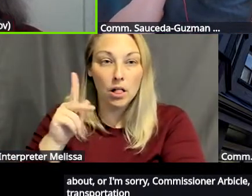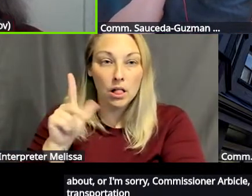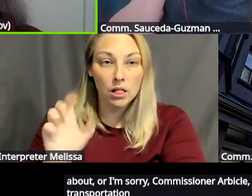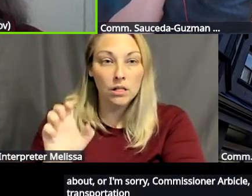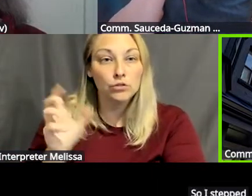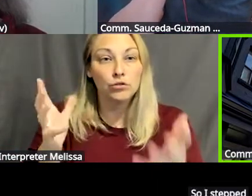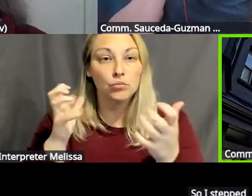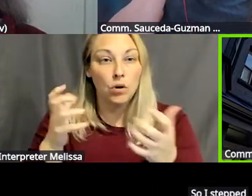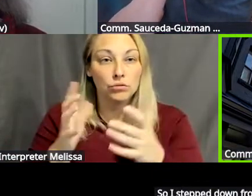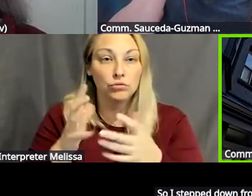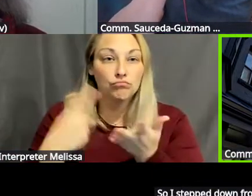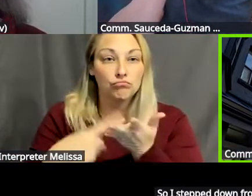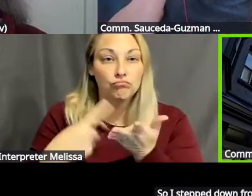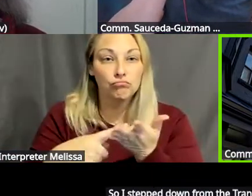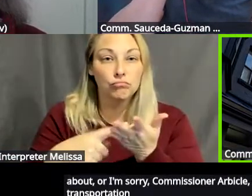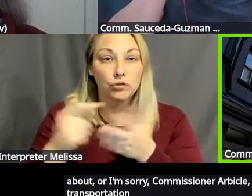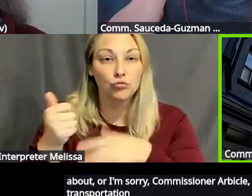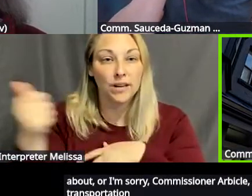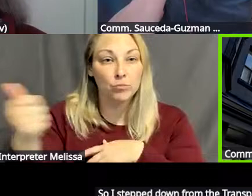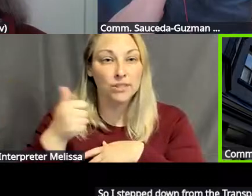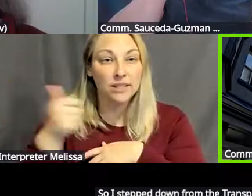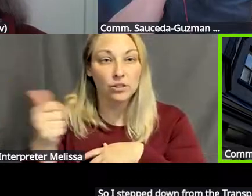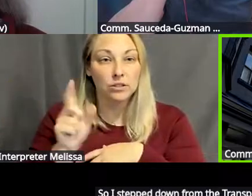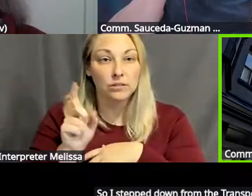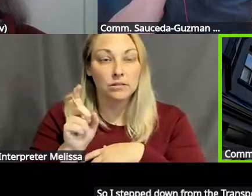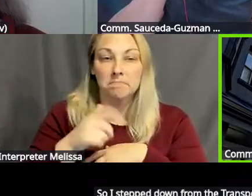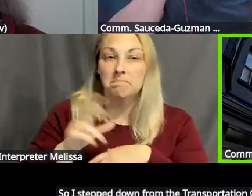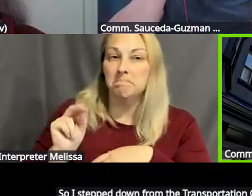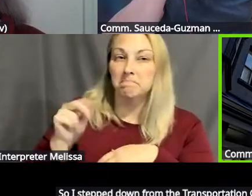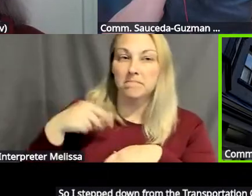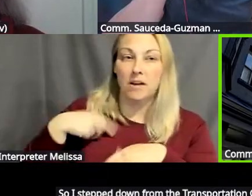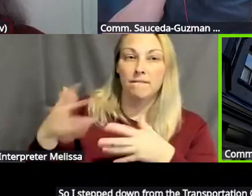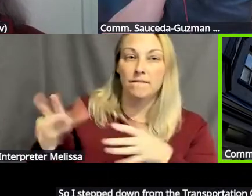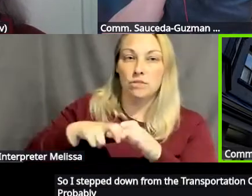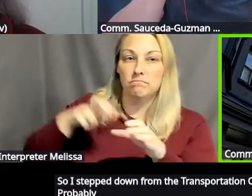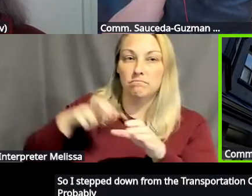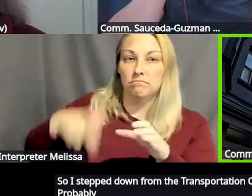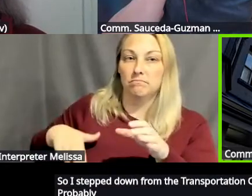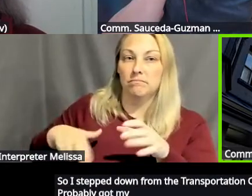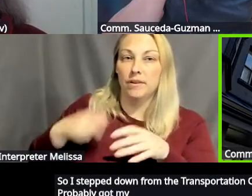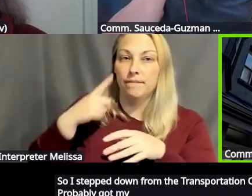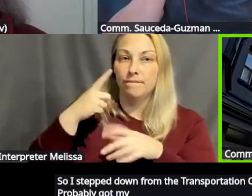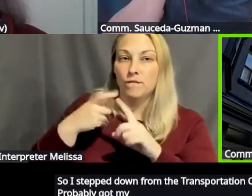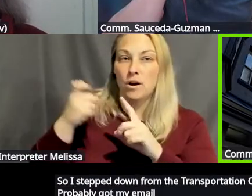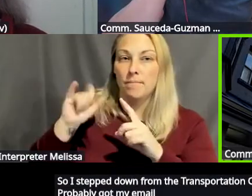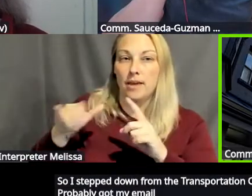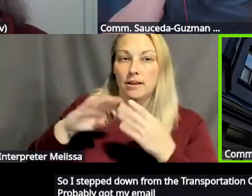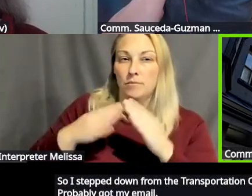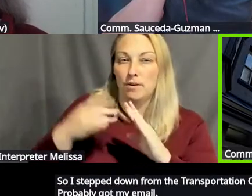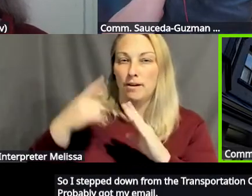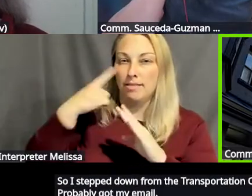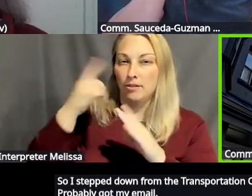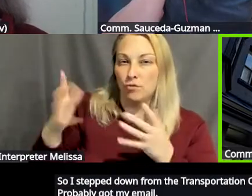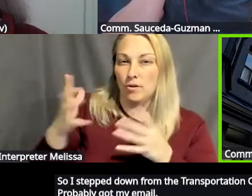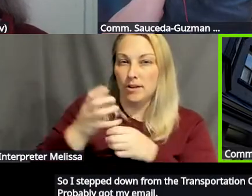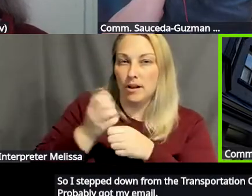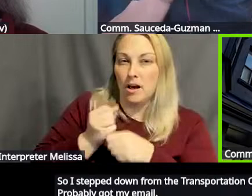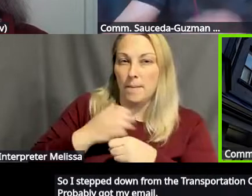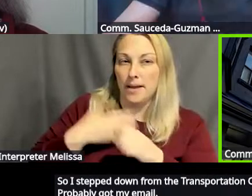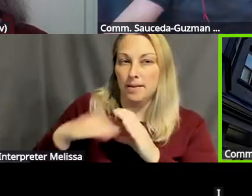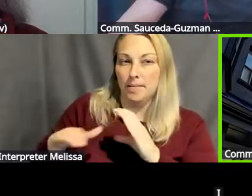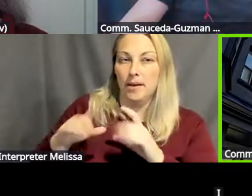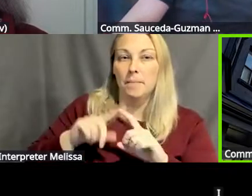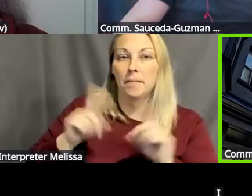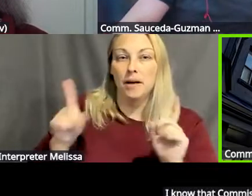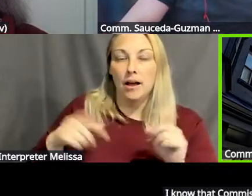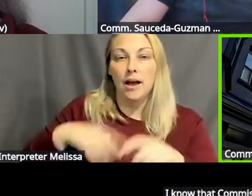the transportation committee. I think you may probably got my email. But I know that Commissioner